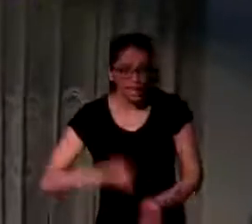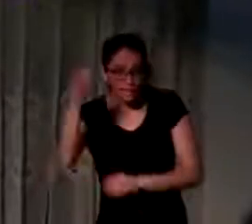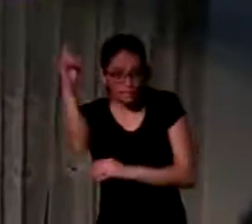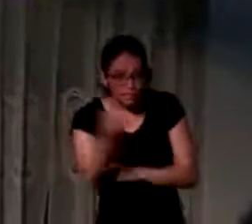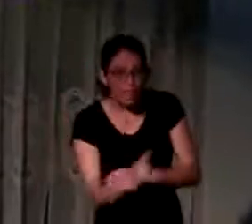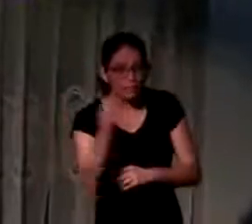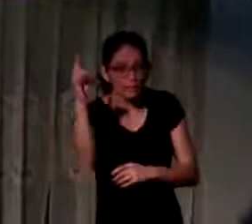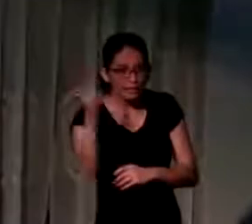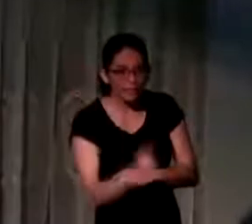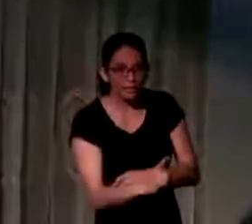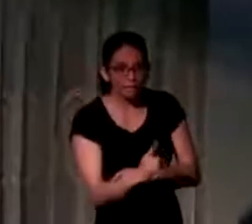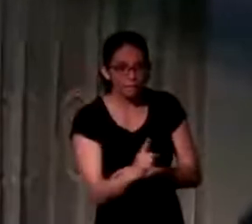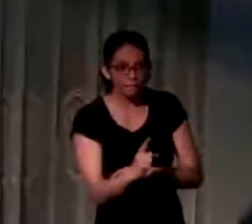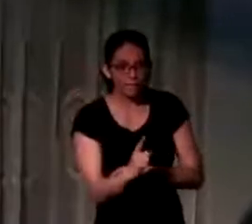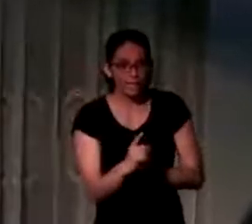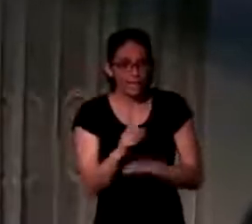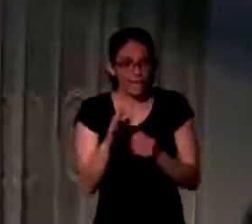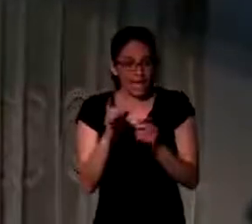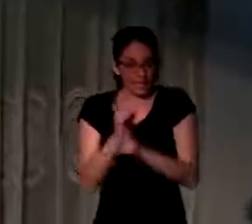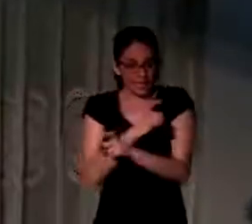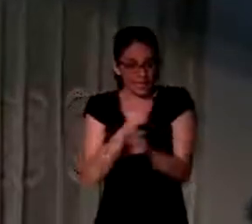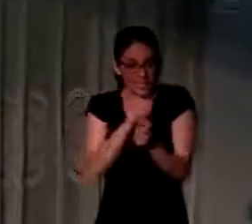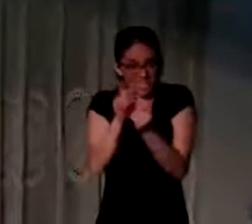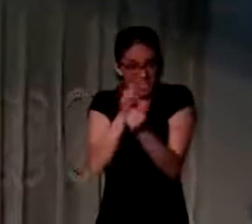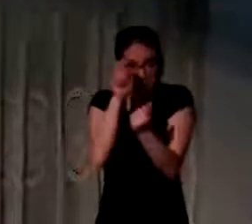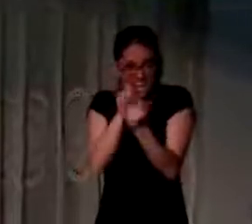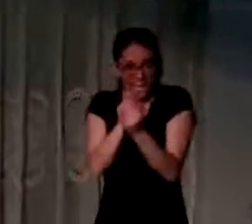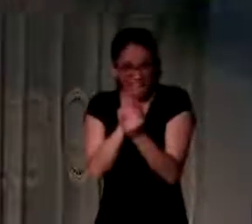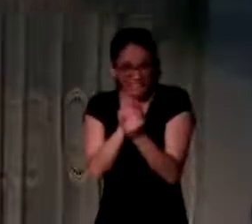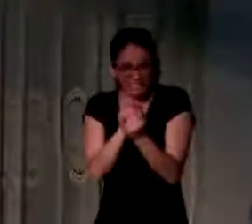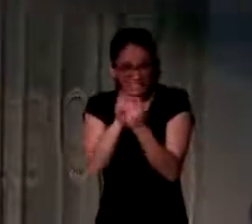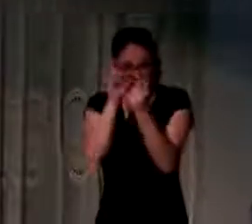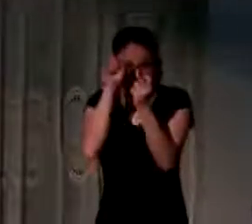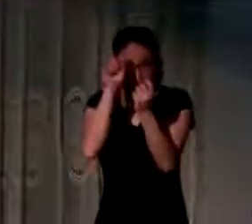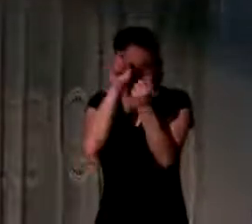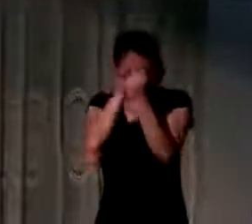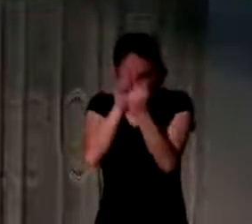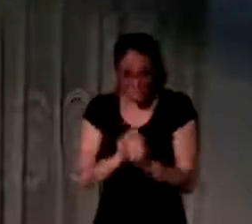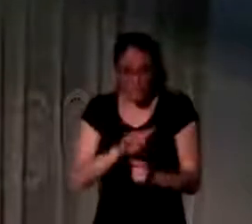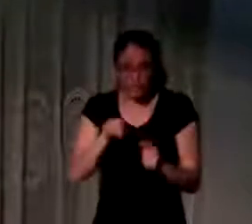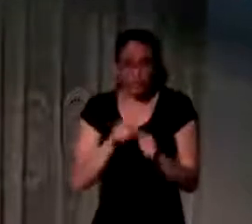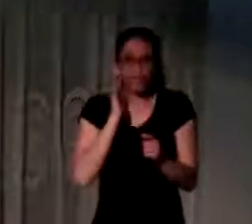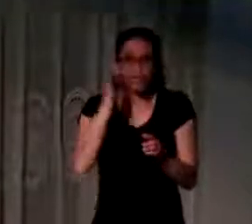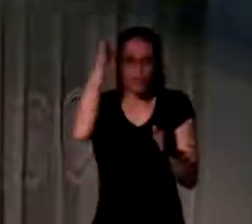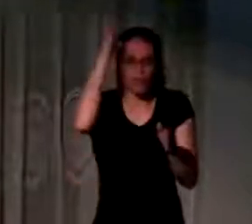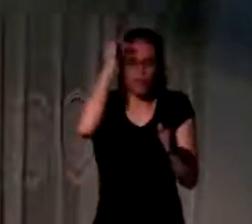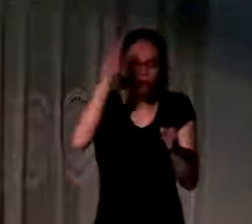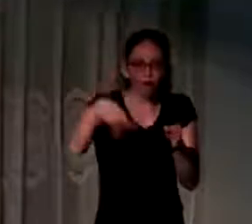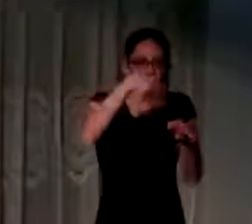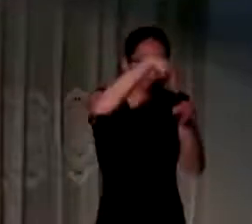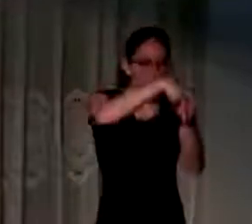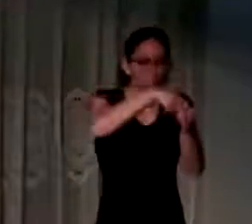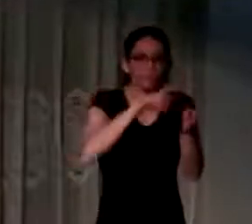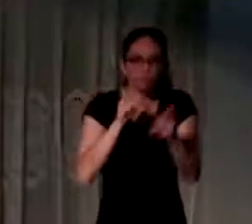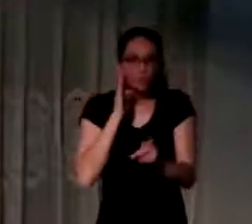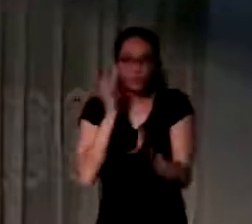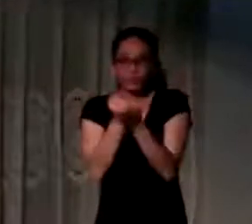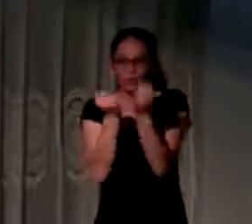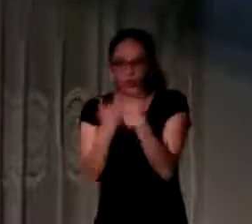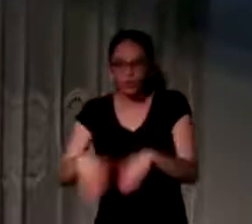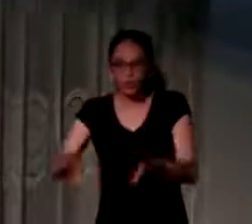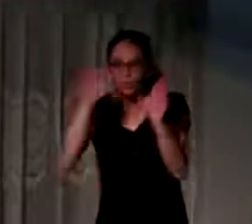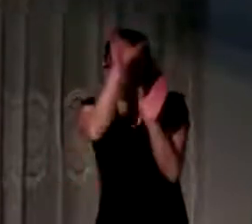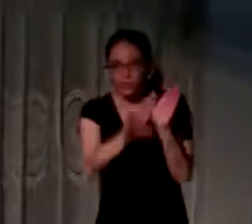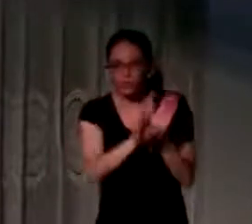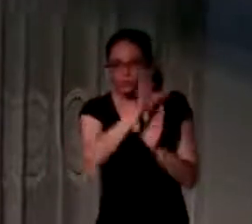him. I'll give you exact details. They'll rip out his beard. He'll ride on a donkey. They'll crucify him. And he'll